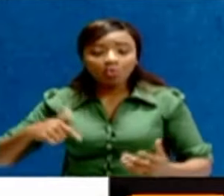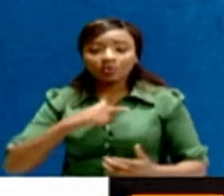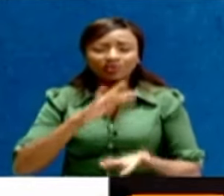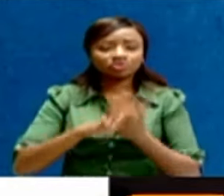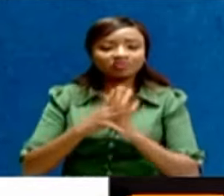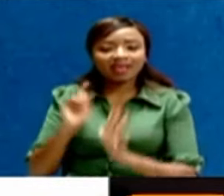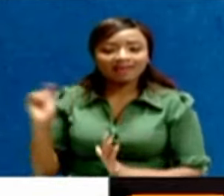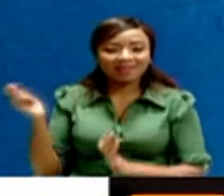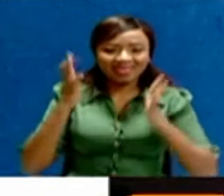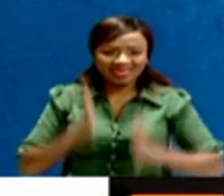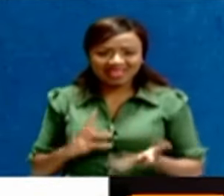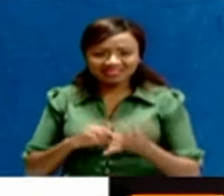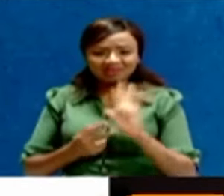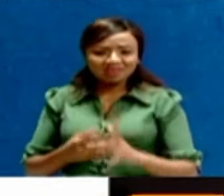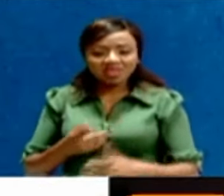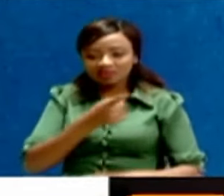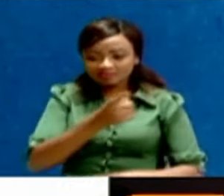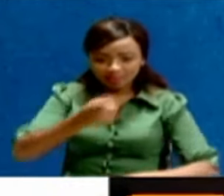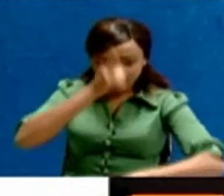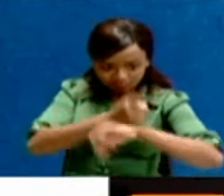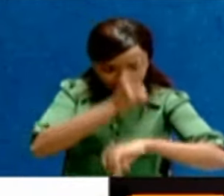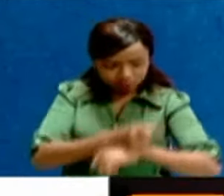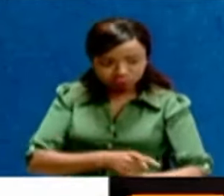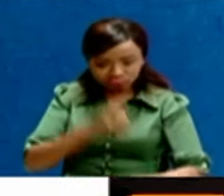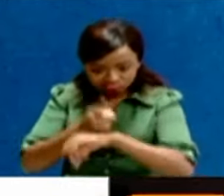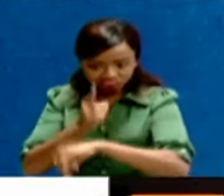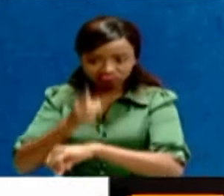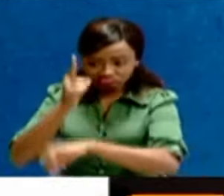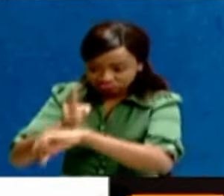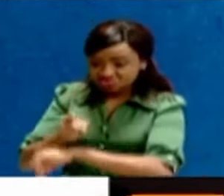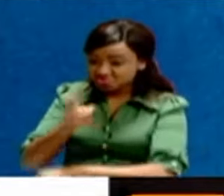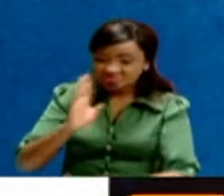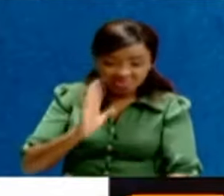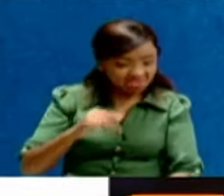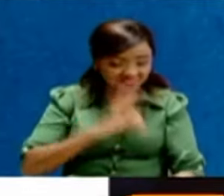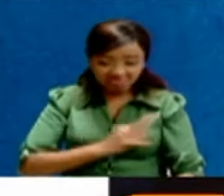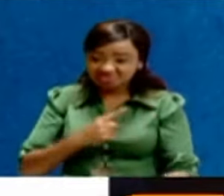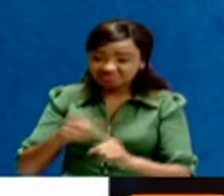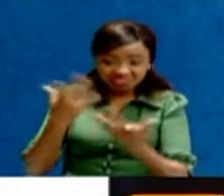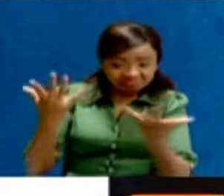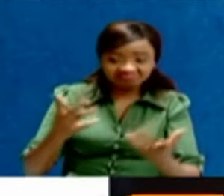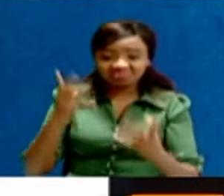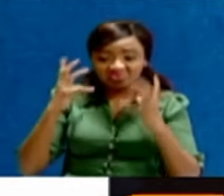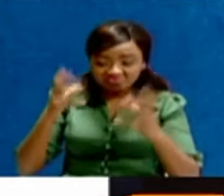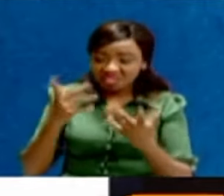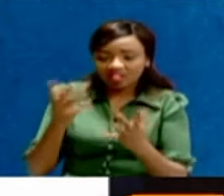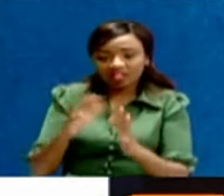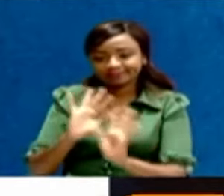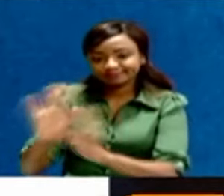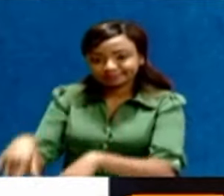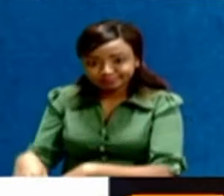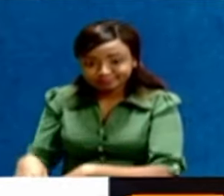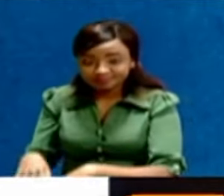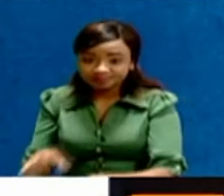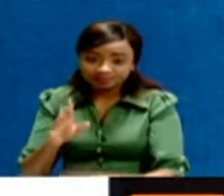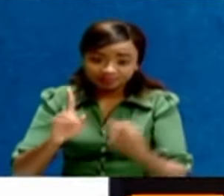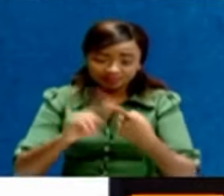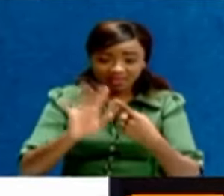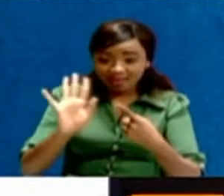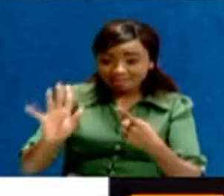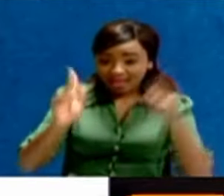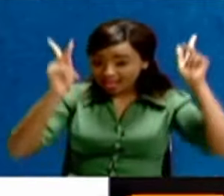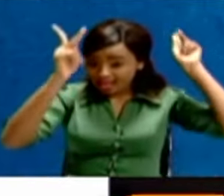and sort of like sending them threats and saying, you should have gained, you should have gained. I want to encourage the county governors from those regions. Kakamega, the